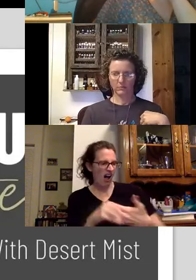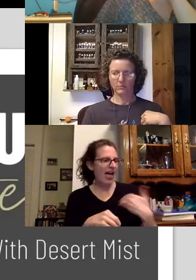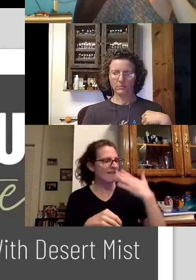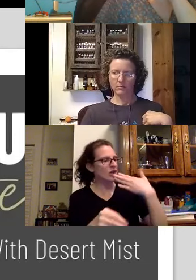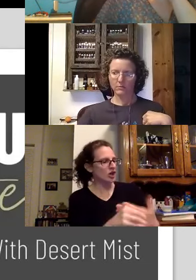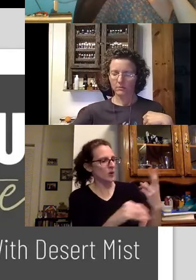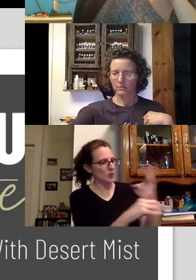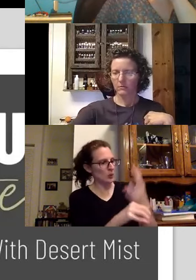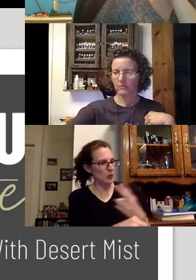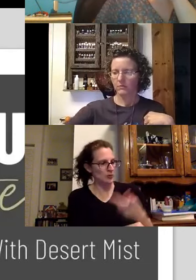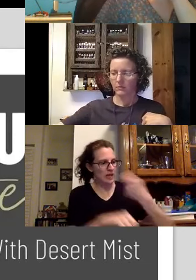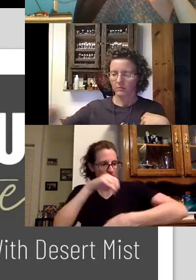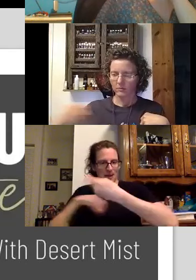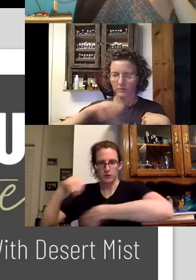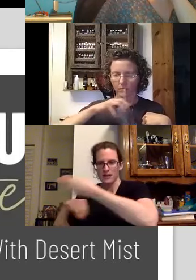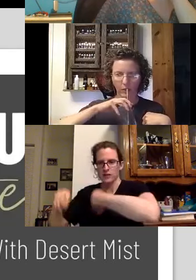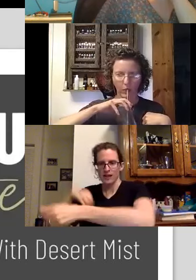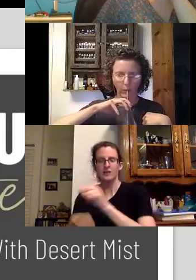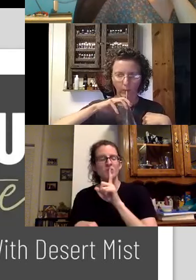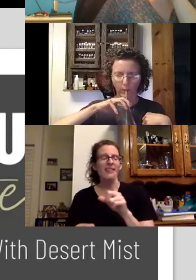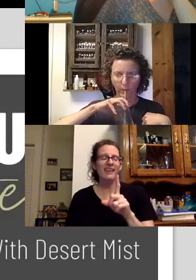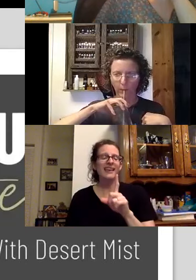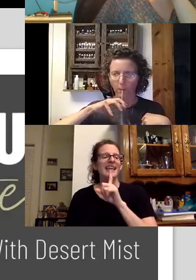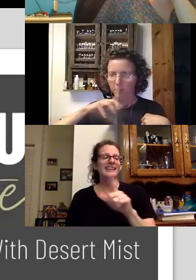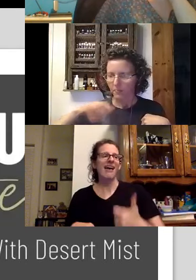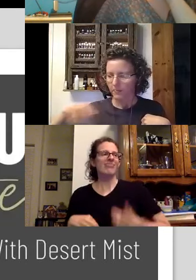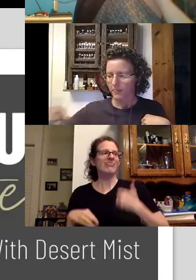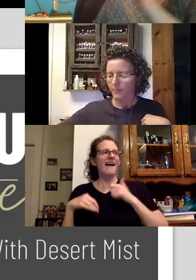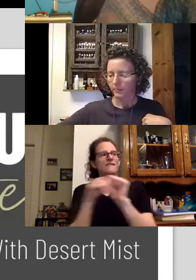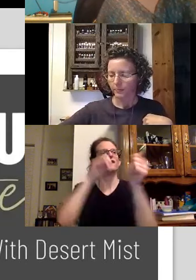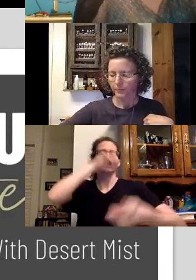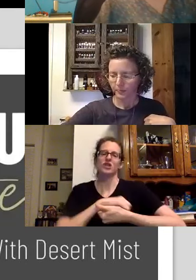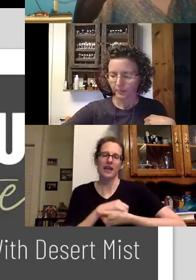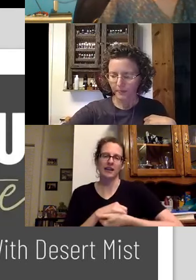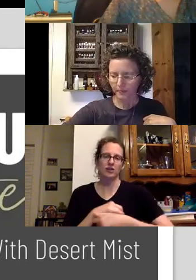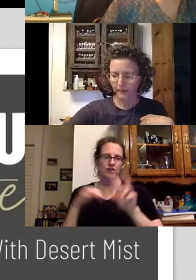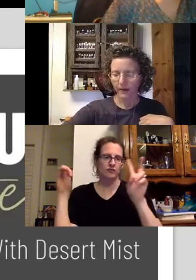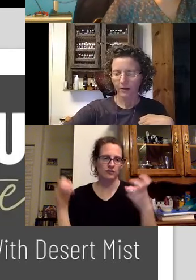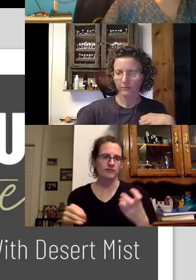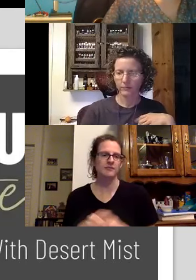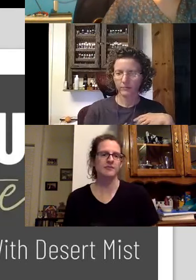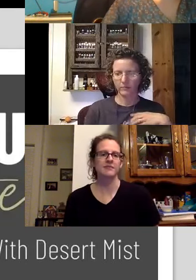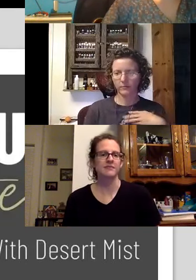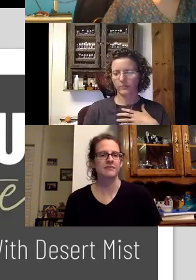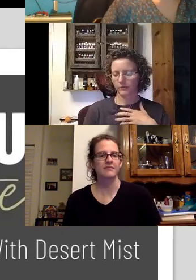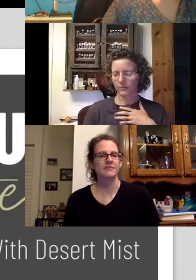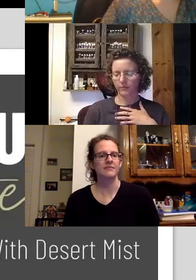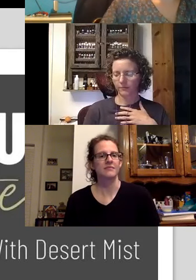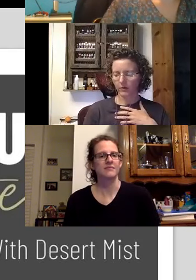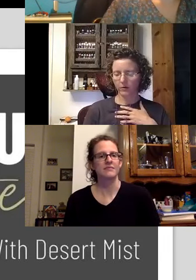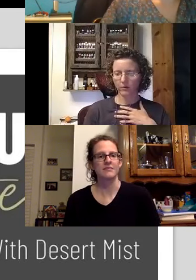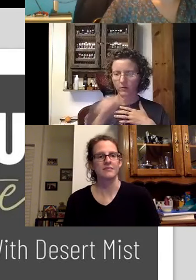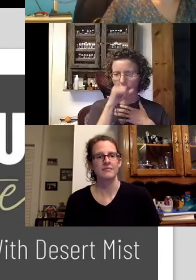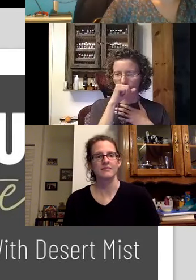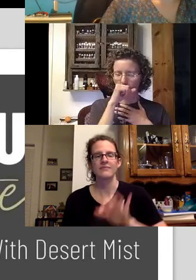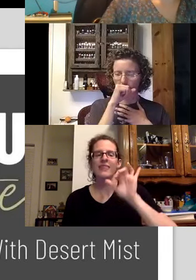It truly is a lifestyle change like Brittaney touched on, and that's